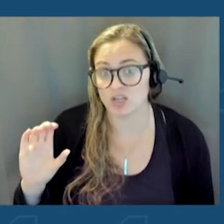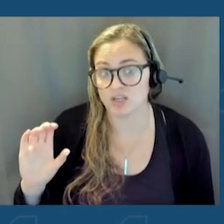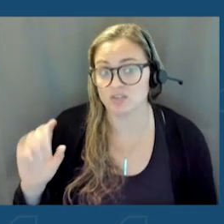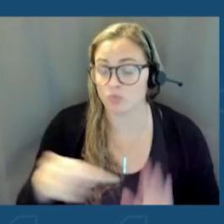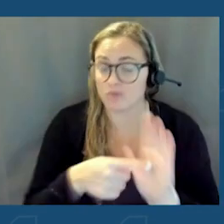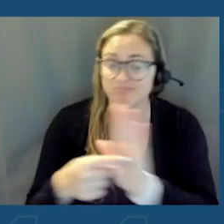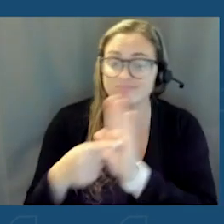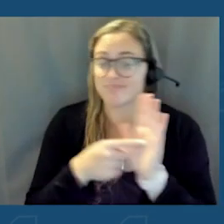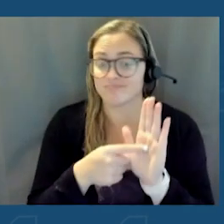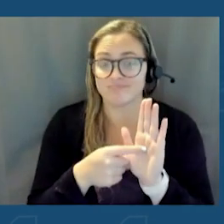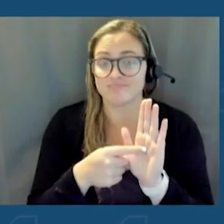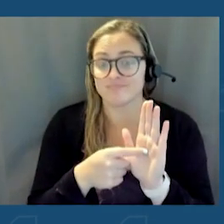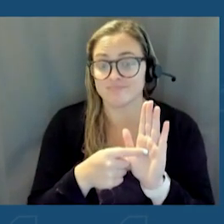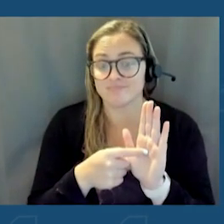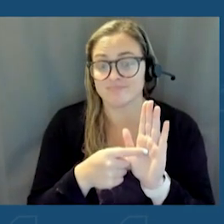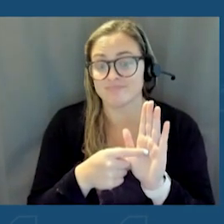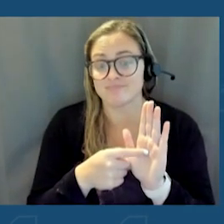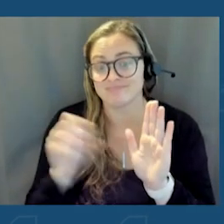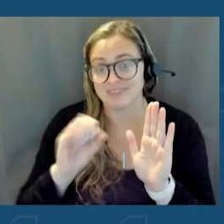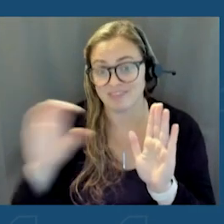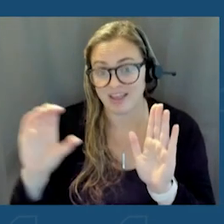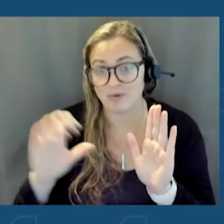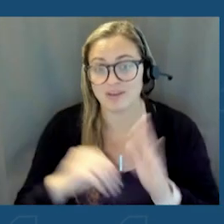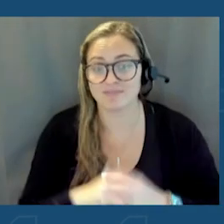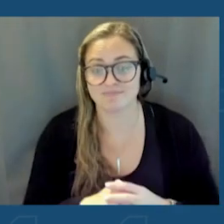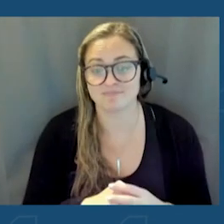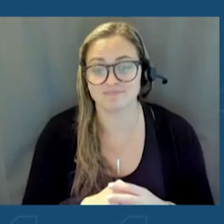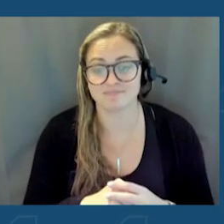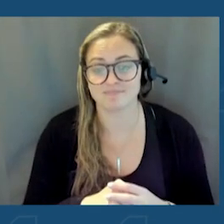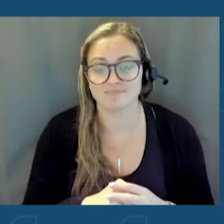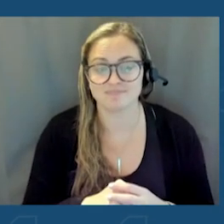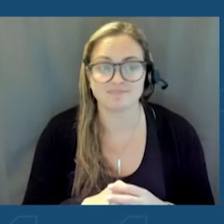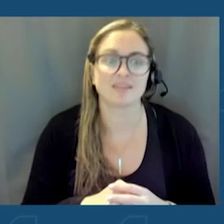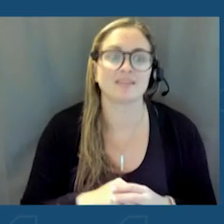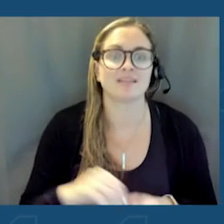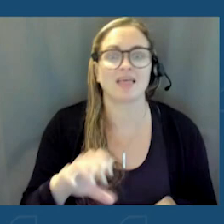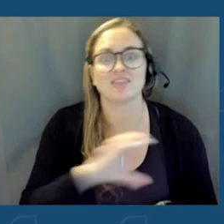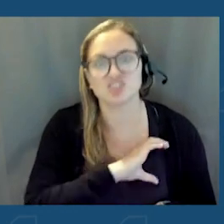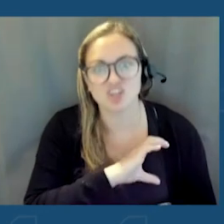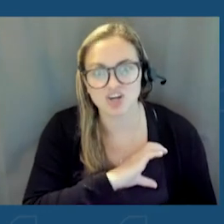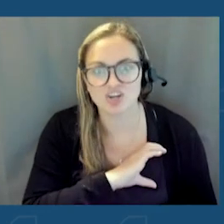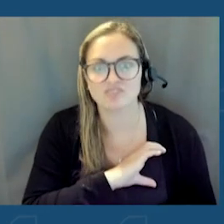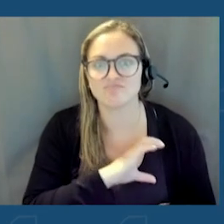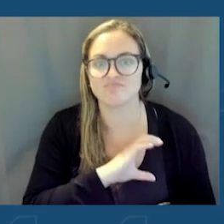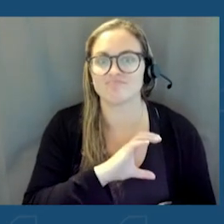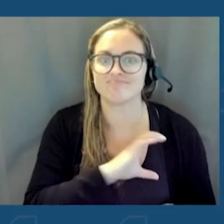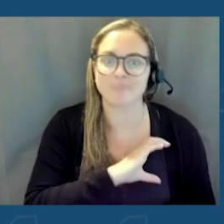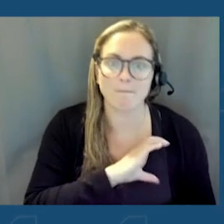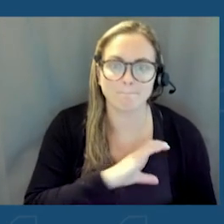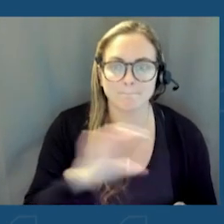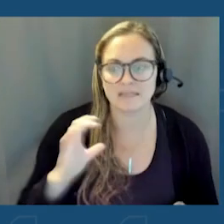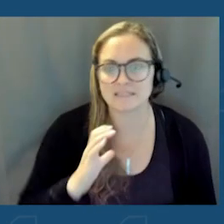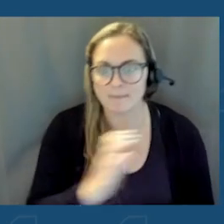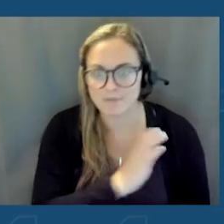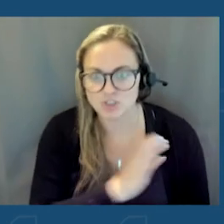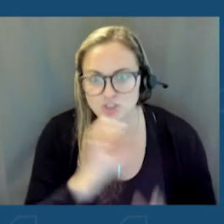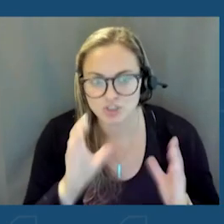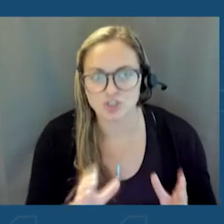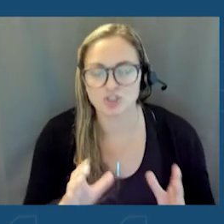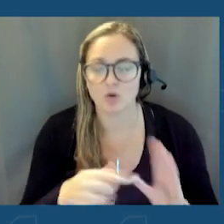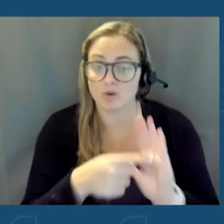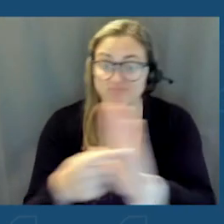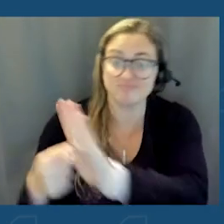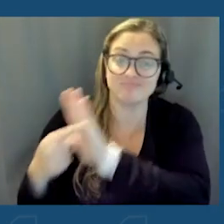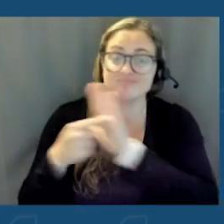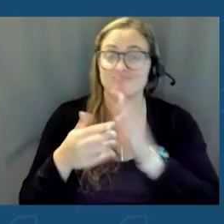your efforts here, county executive and your entire team, and the sheriff and the police commissioner. I want to spotlight that as a model for the rest of the state.